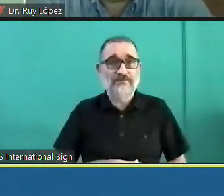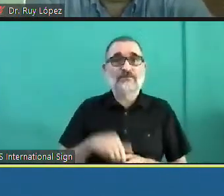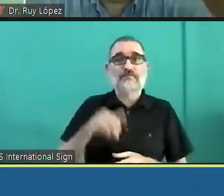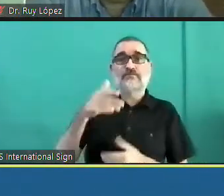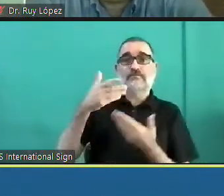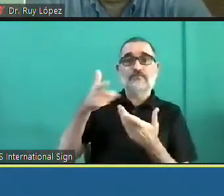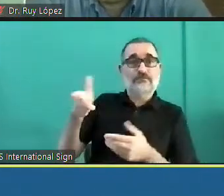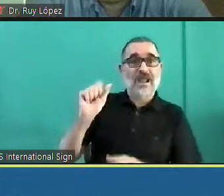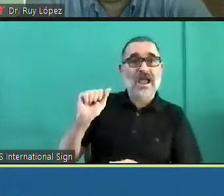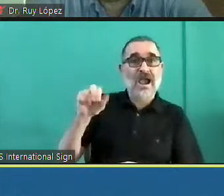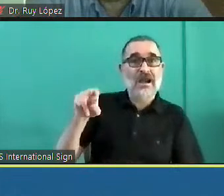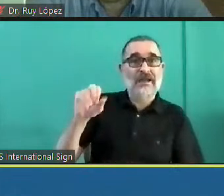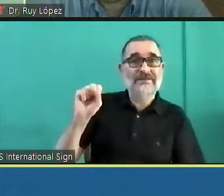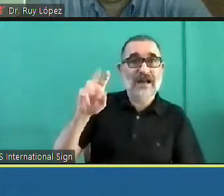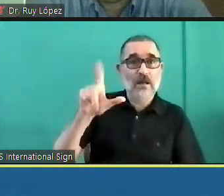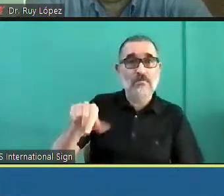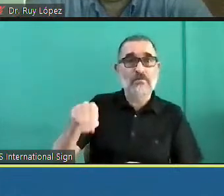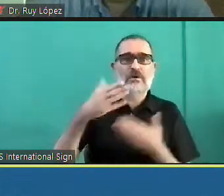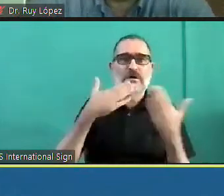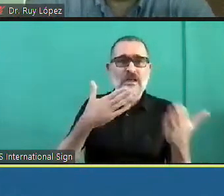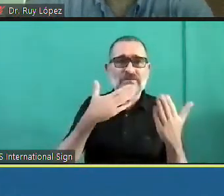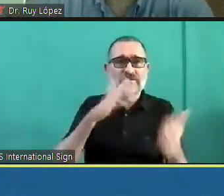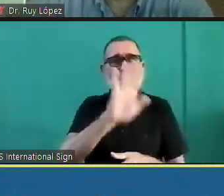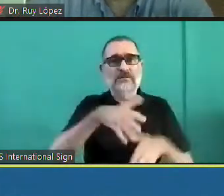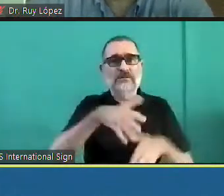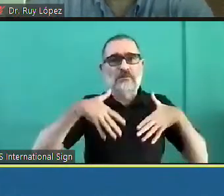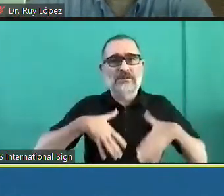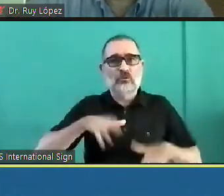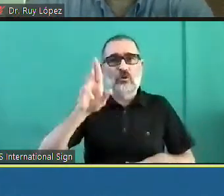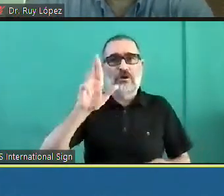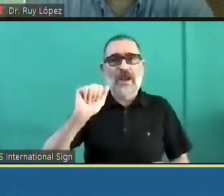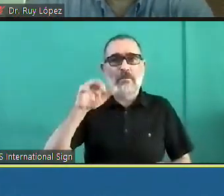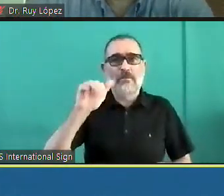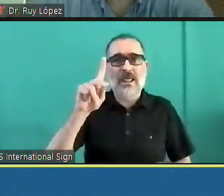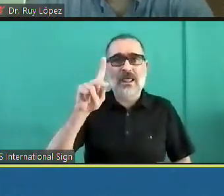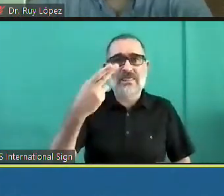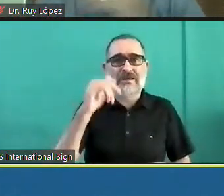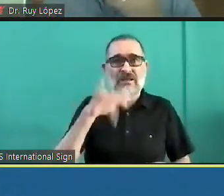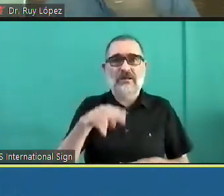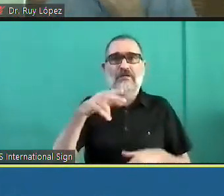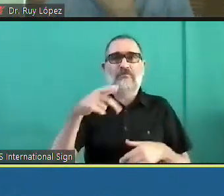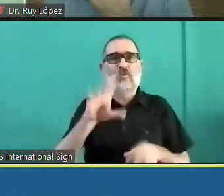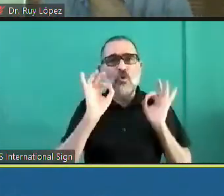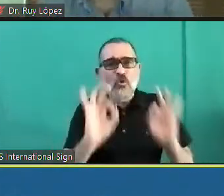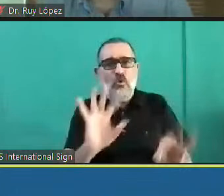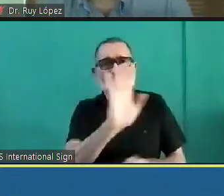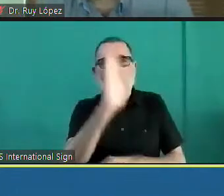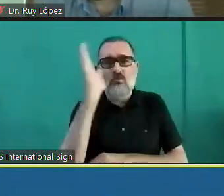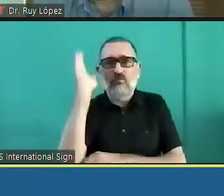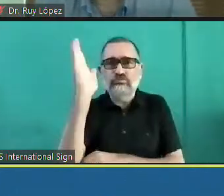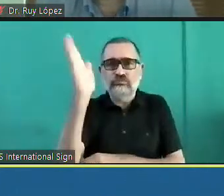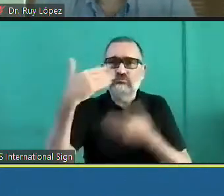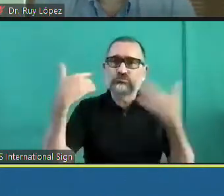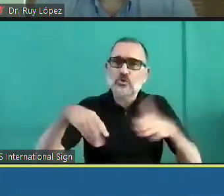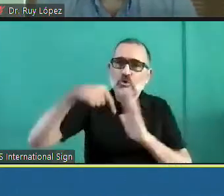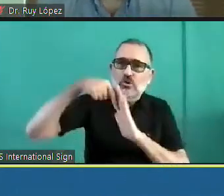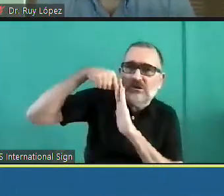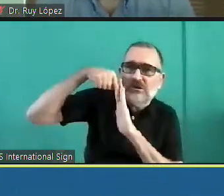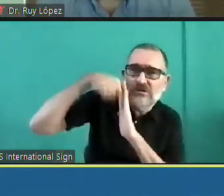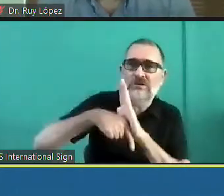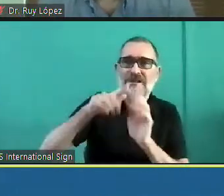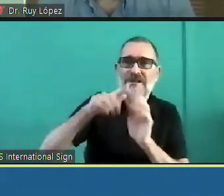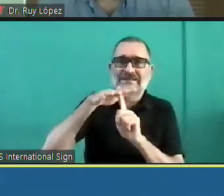legislation consistent with the Framework Convention on Tobacco Control. Dr. Lopez Vidora received a PhD from the School of Public